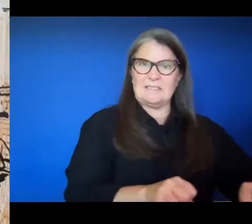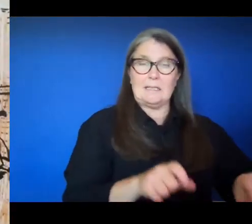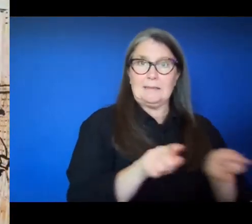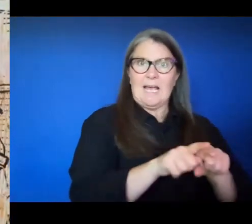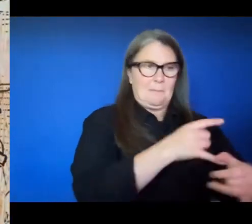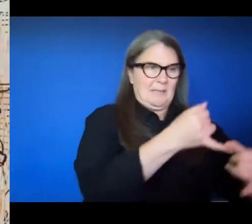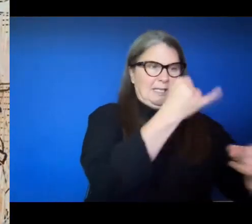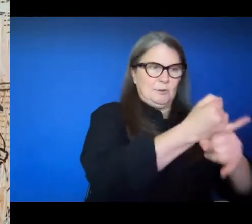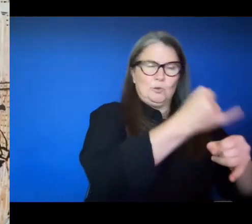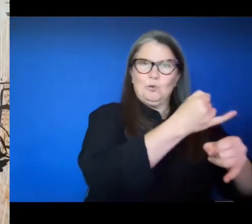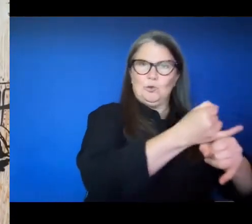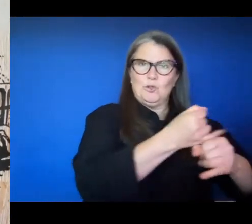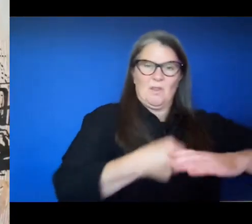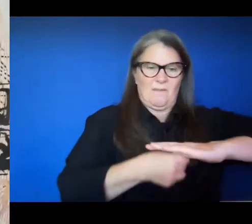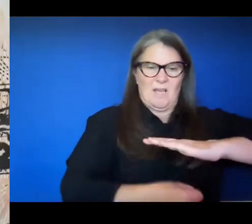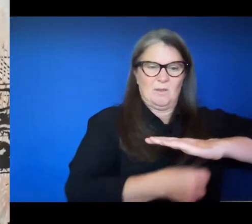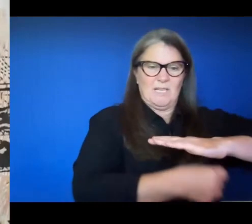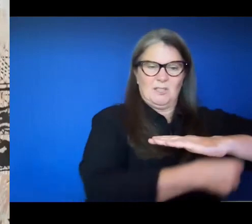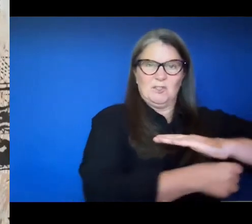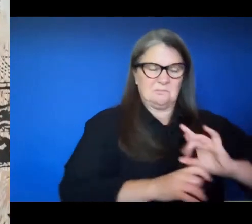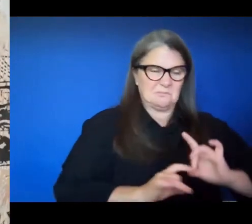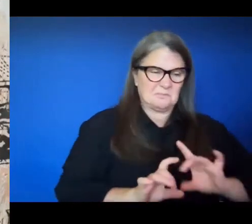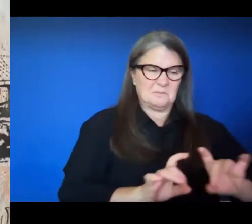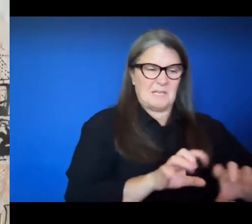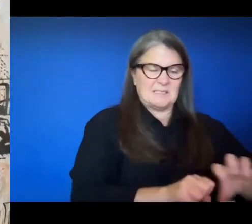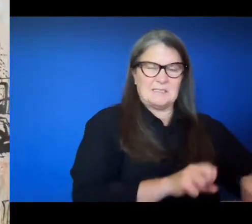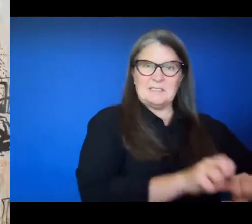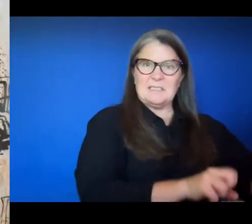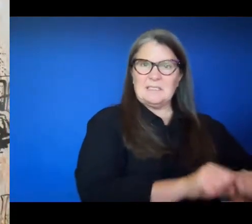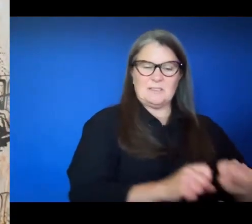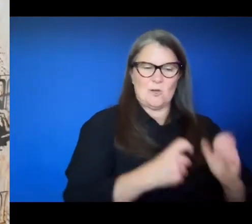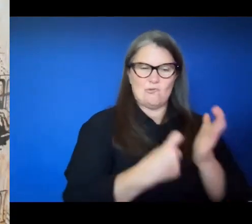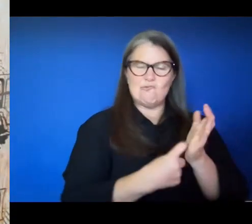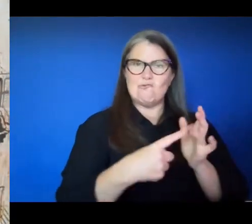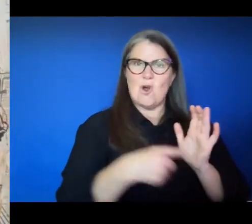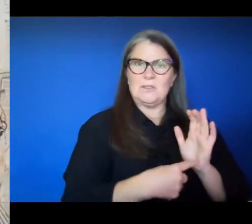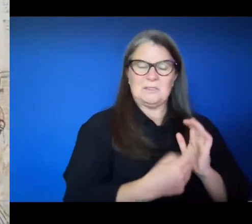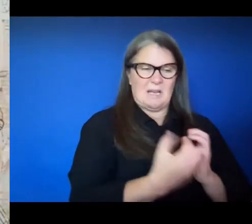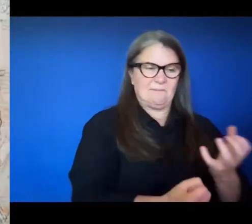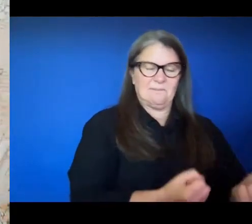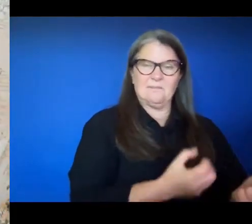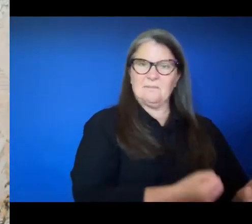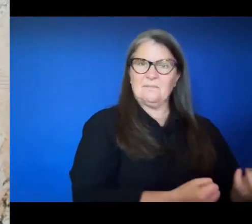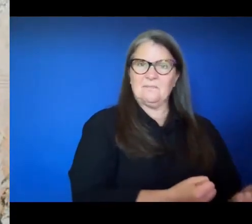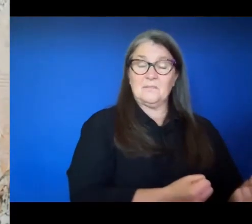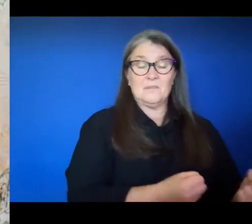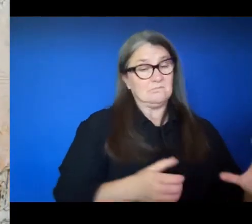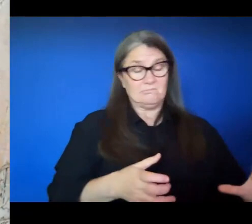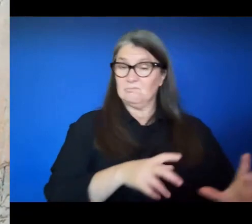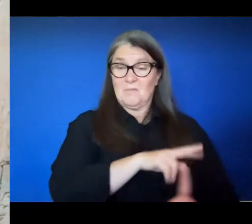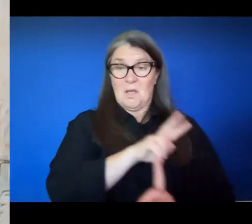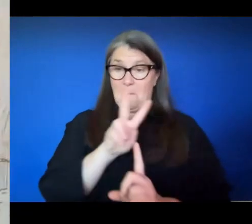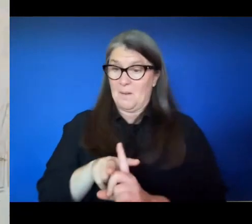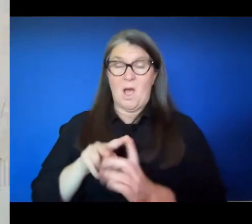And I think that, that can be applied to museums as much as any other kind of